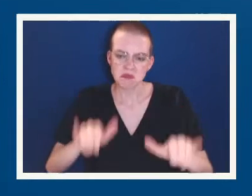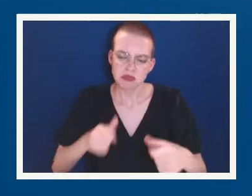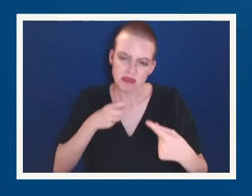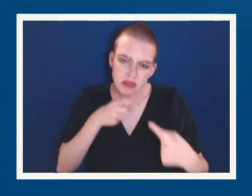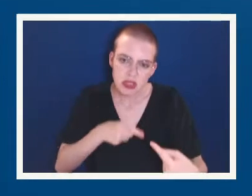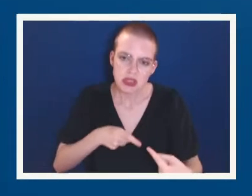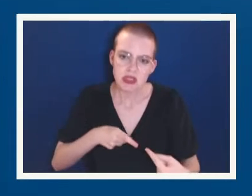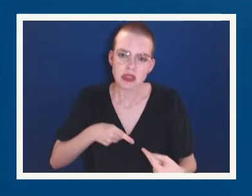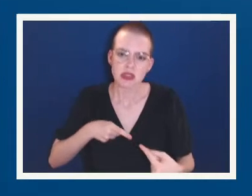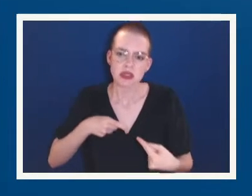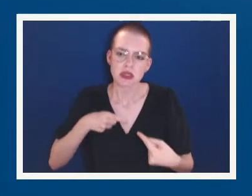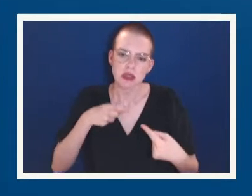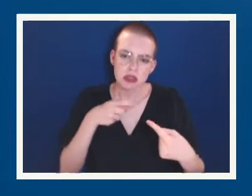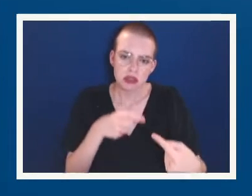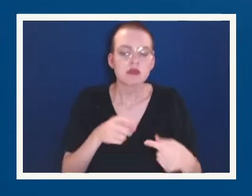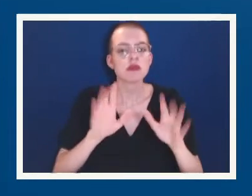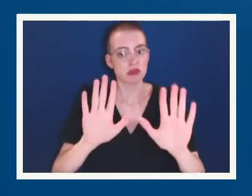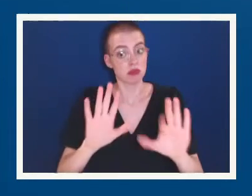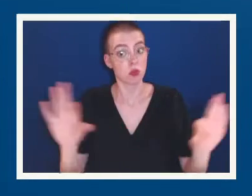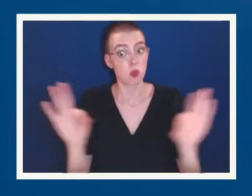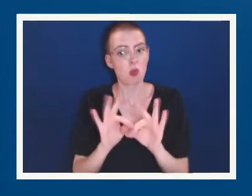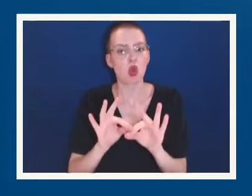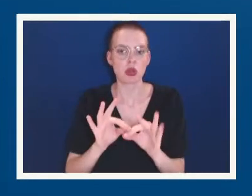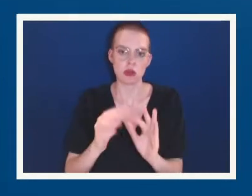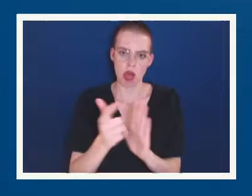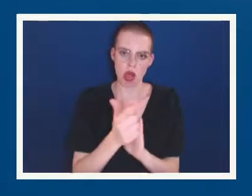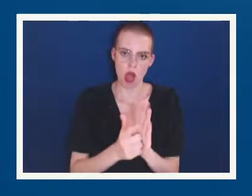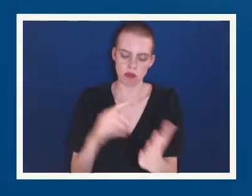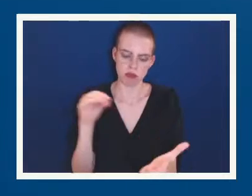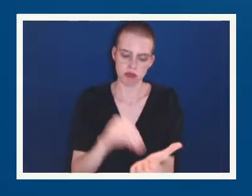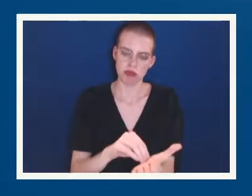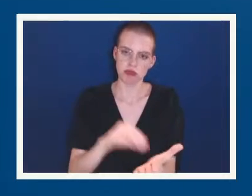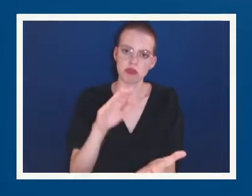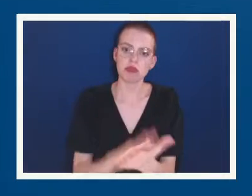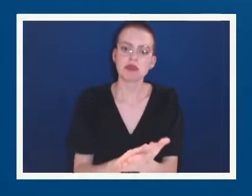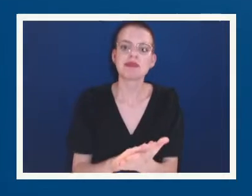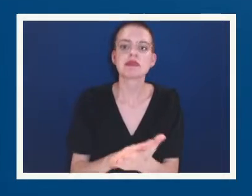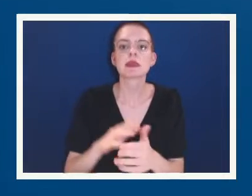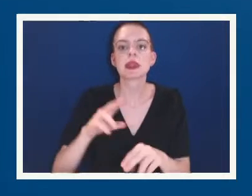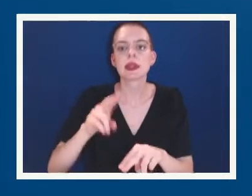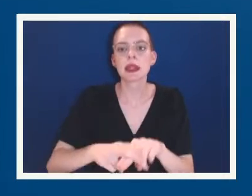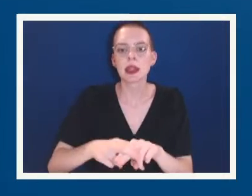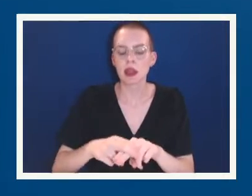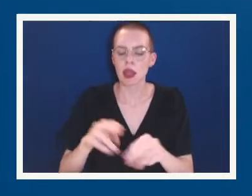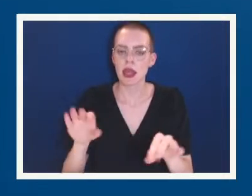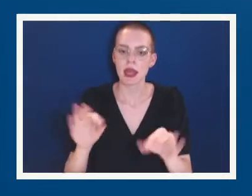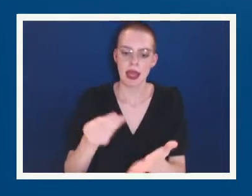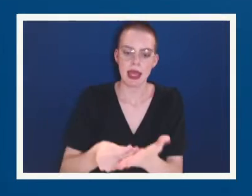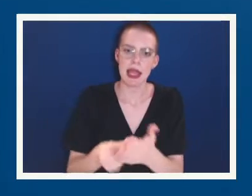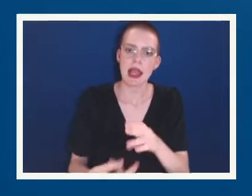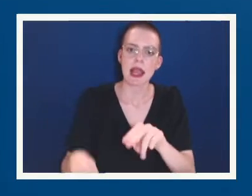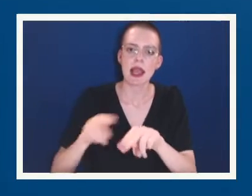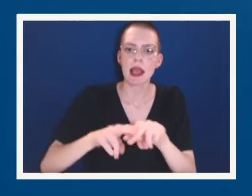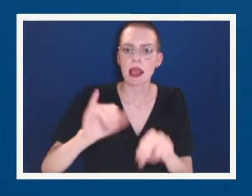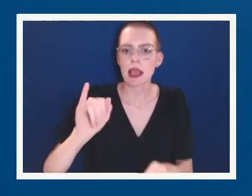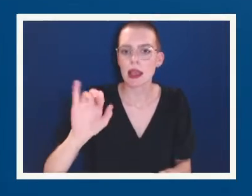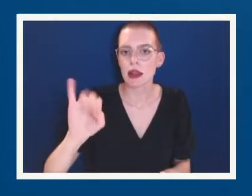into law the Inflation Reduction Act. It's going to reduce the cost of everyday things in families in Pennsylvania.